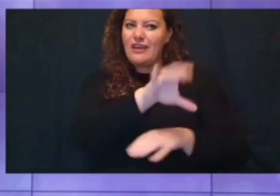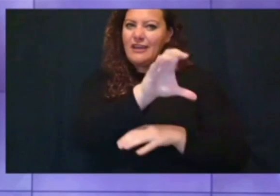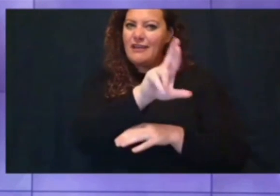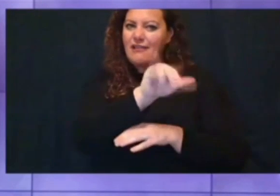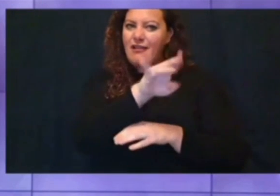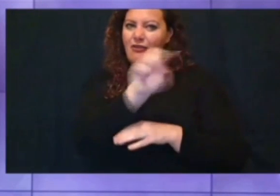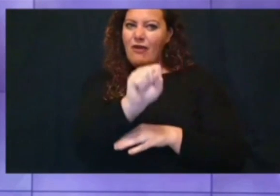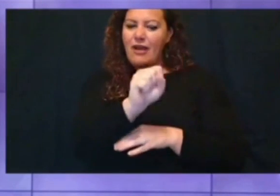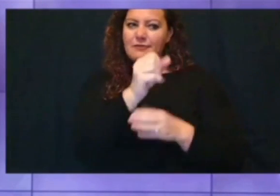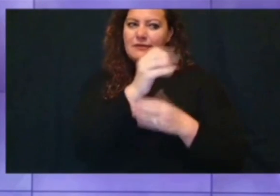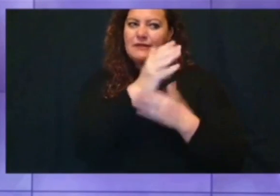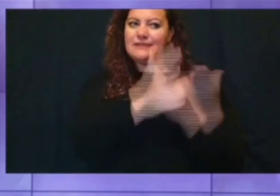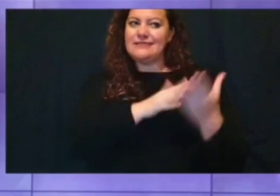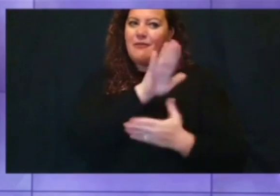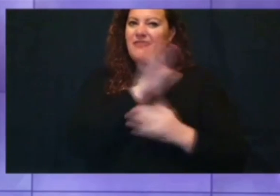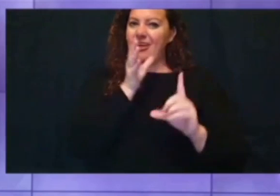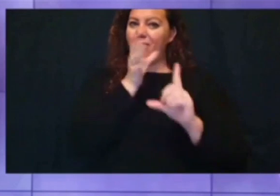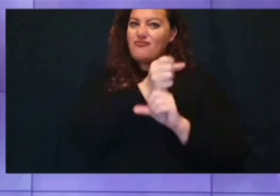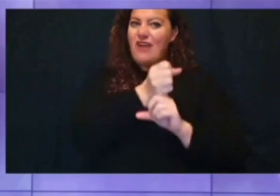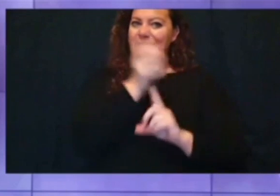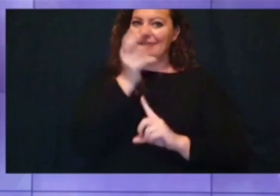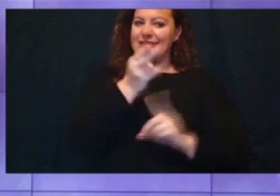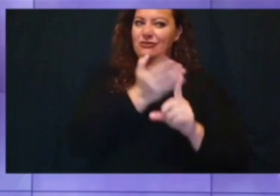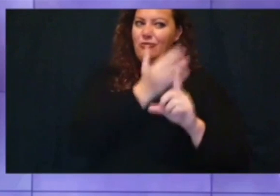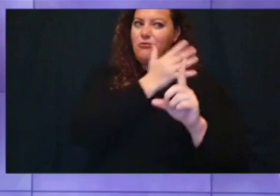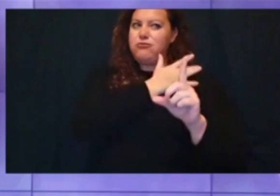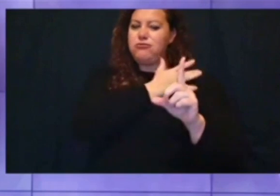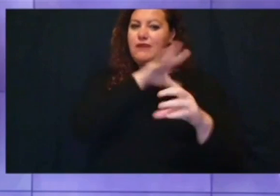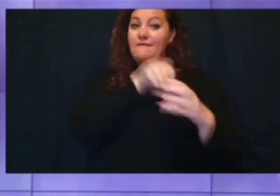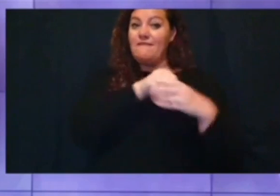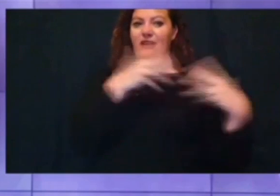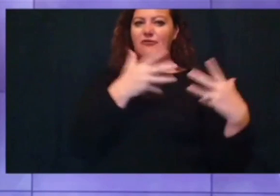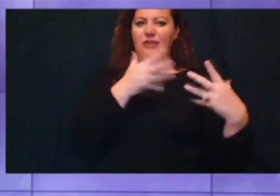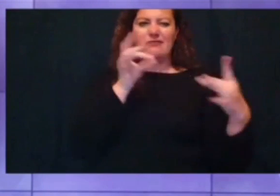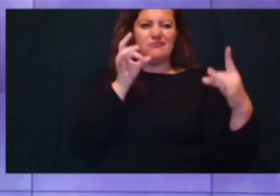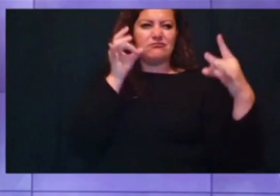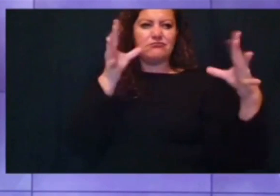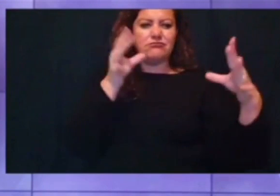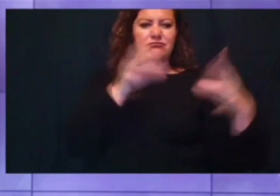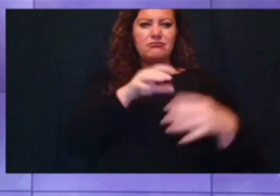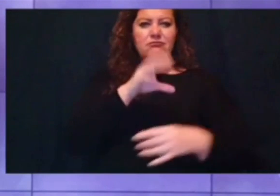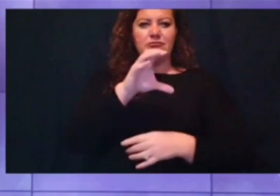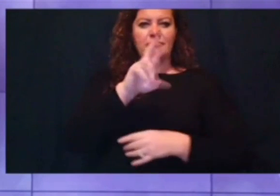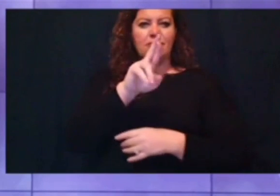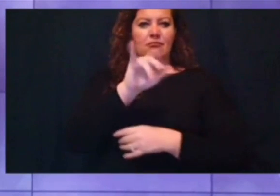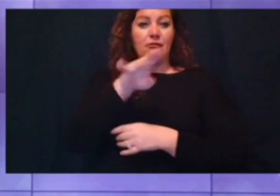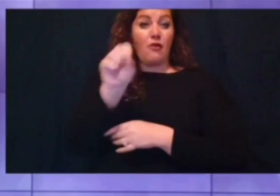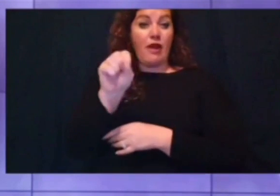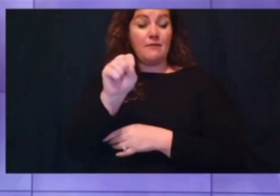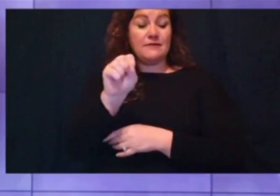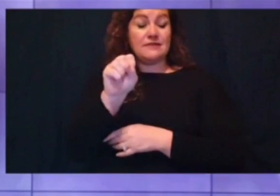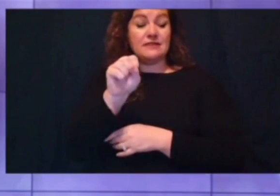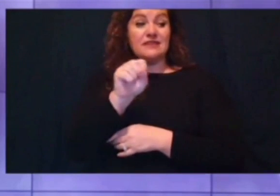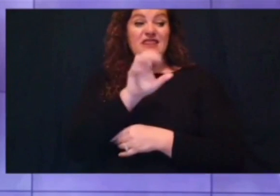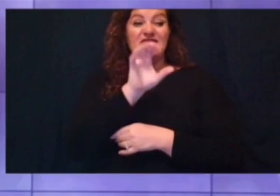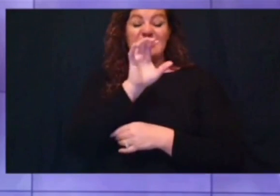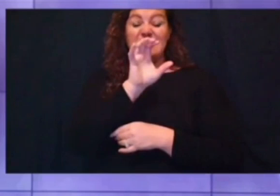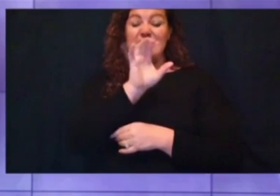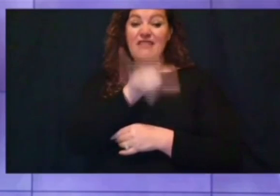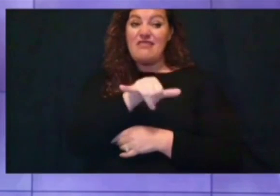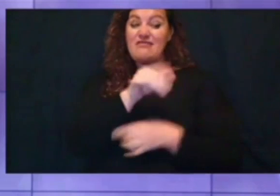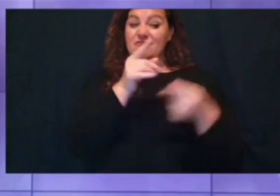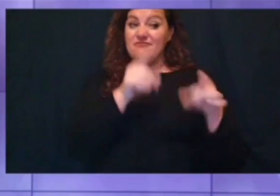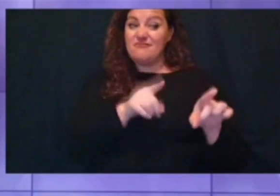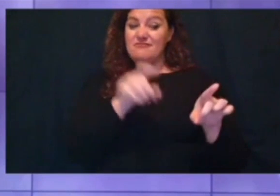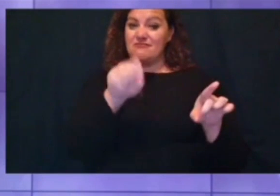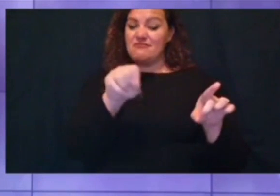of their arrest histories that are involved in violent crime. With that said, not only